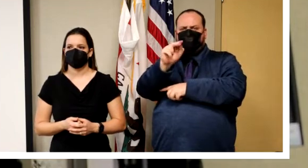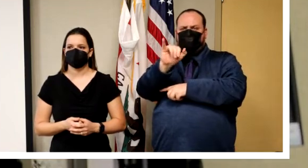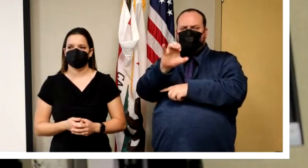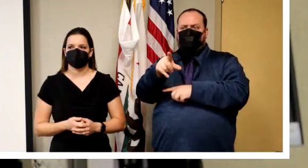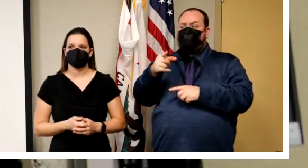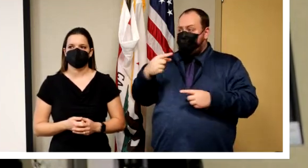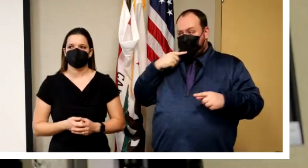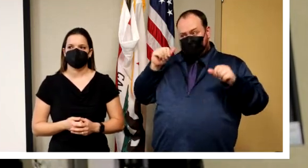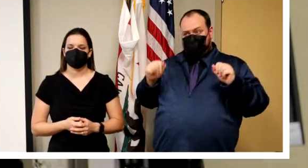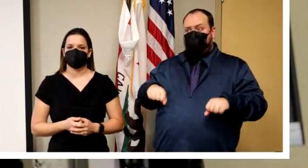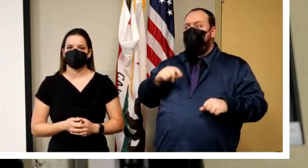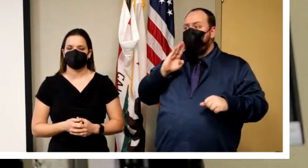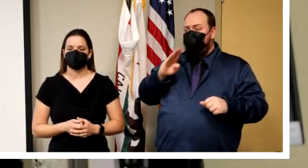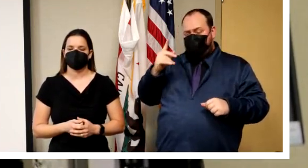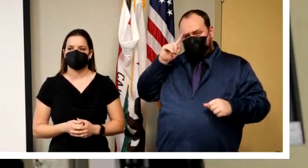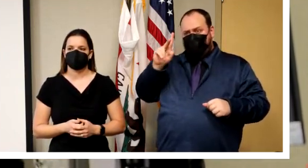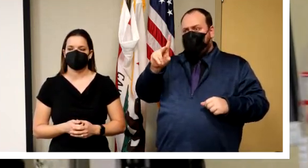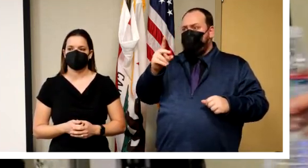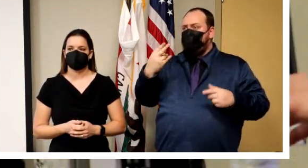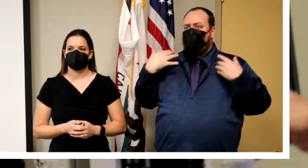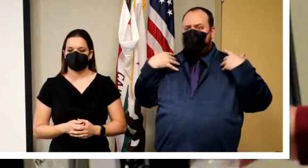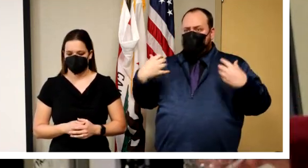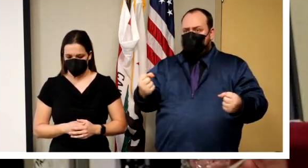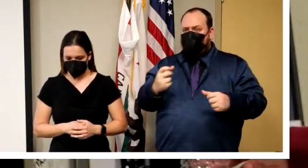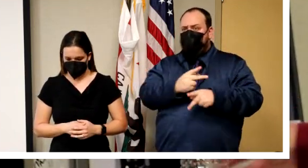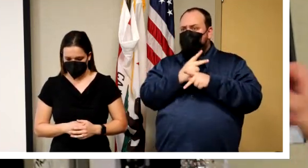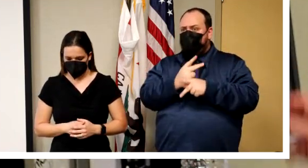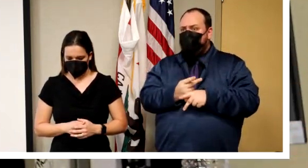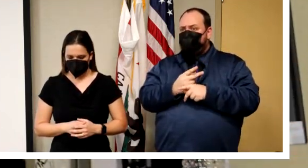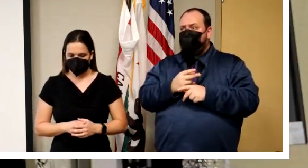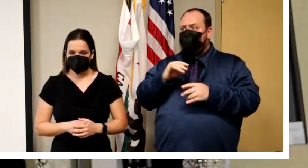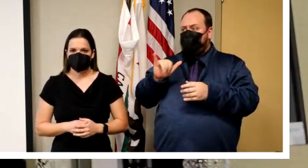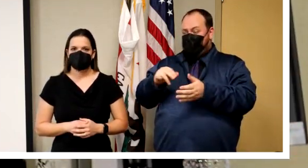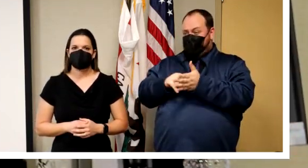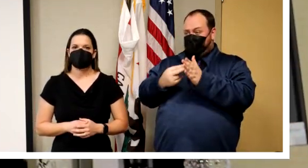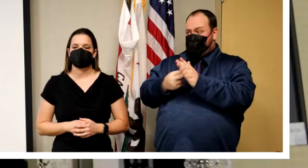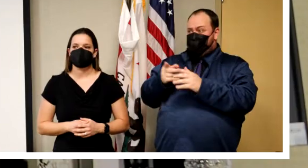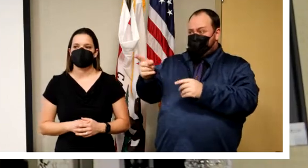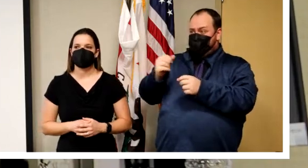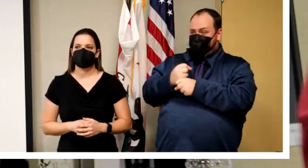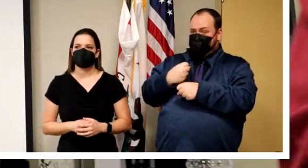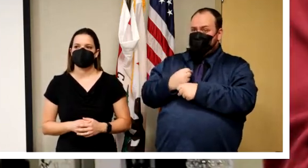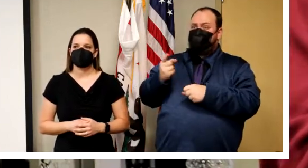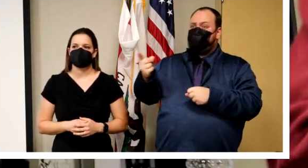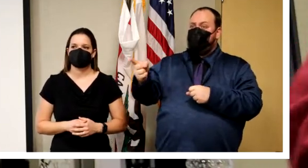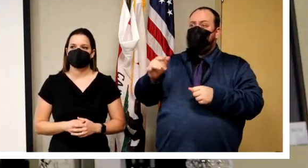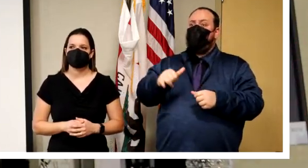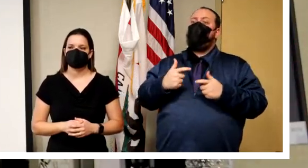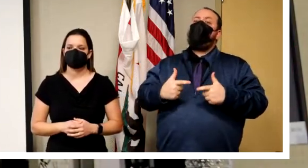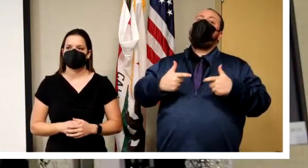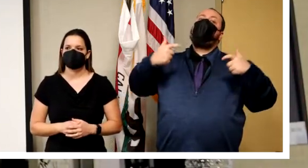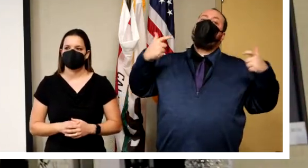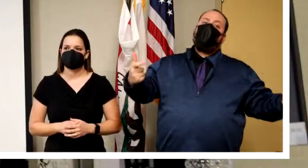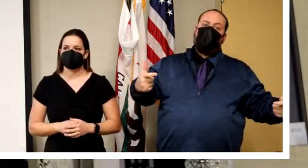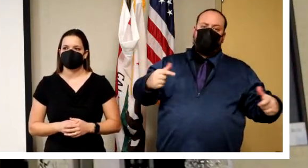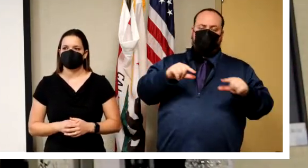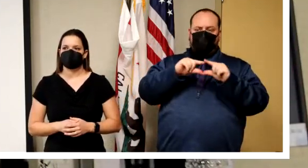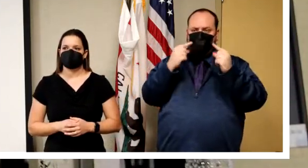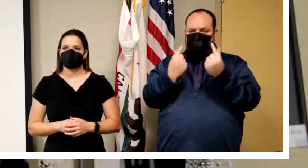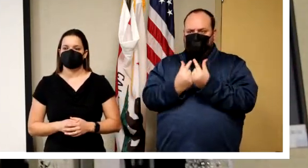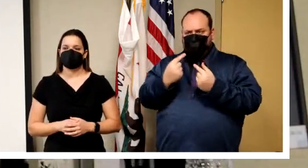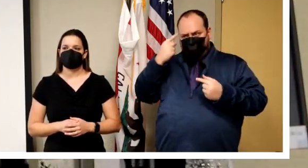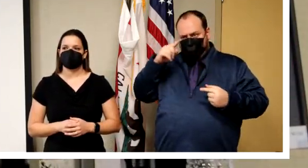Delta Healthcare District, which then makes them the majority group for the Kaweah